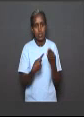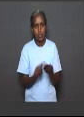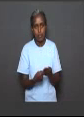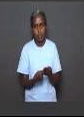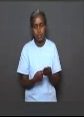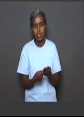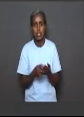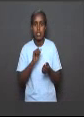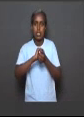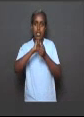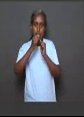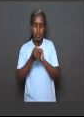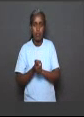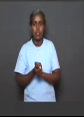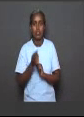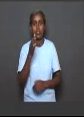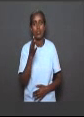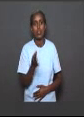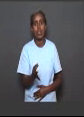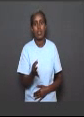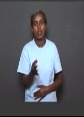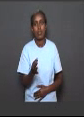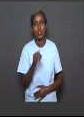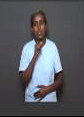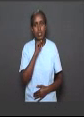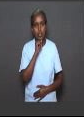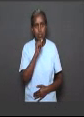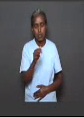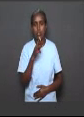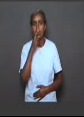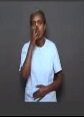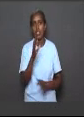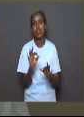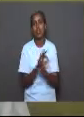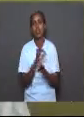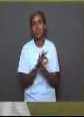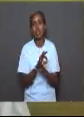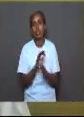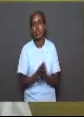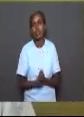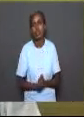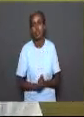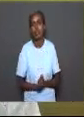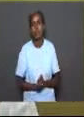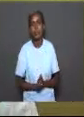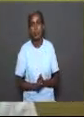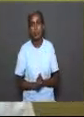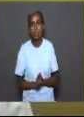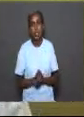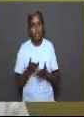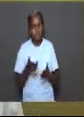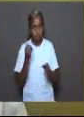the inverse of f is not a real function. Let us do